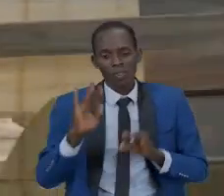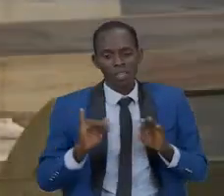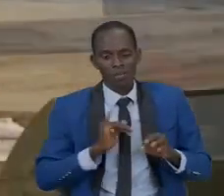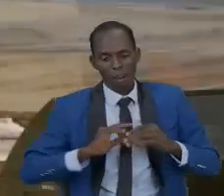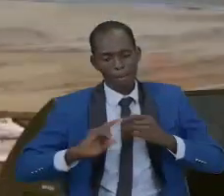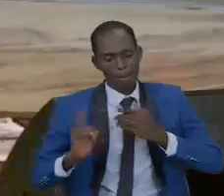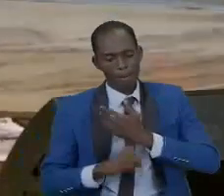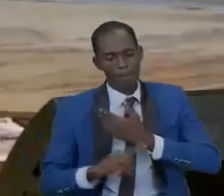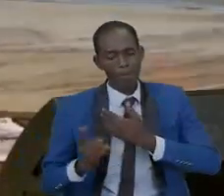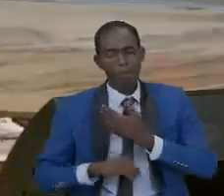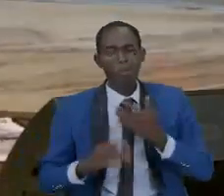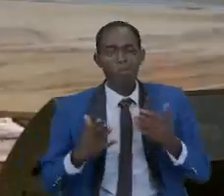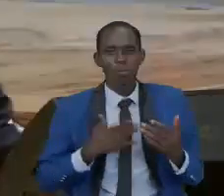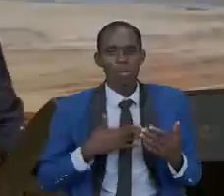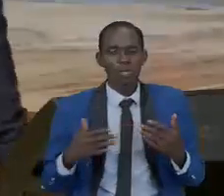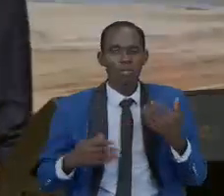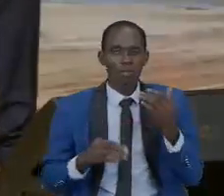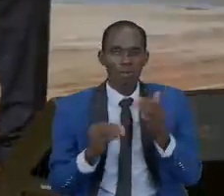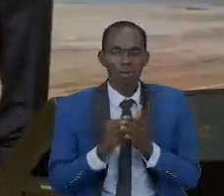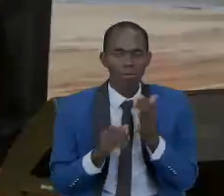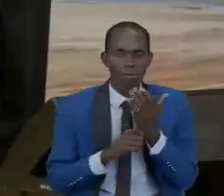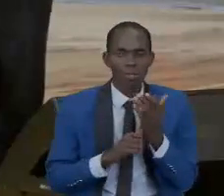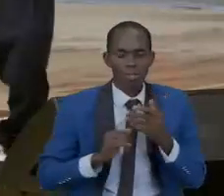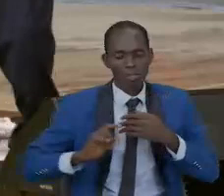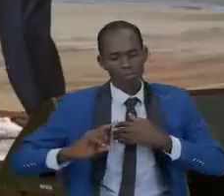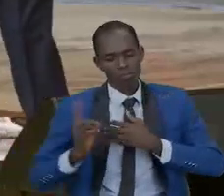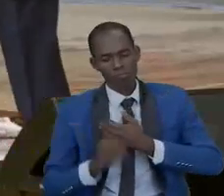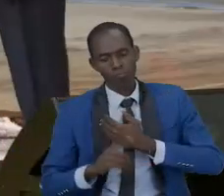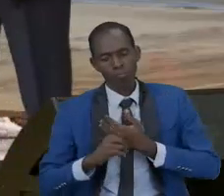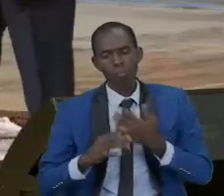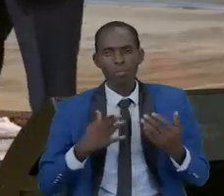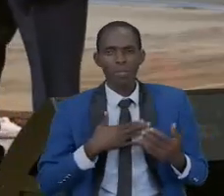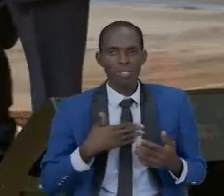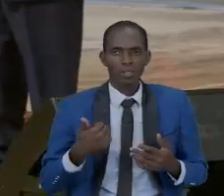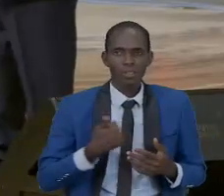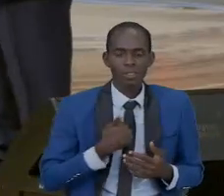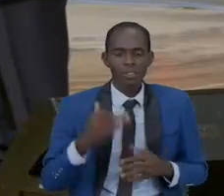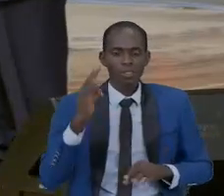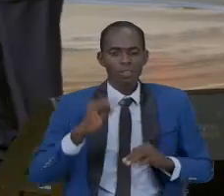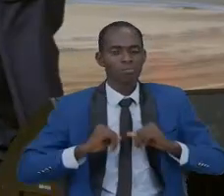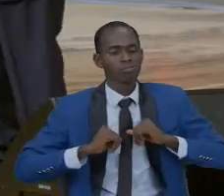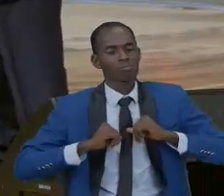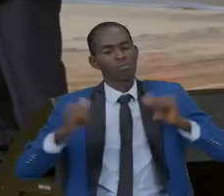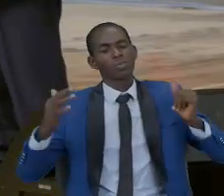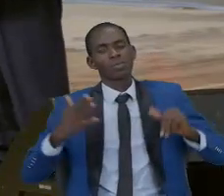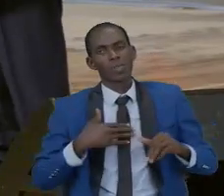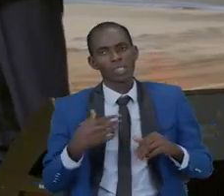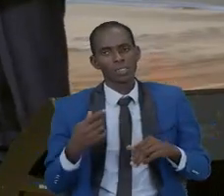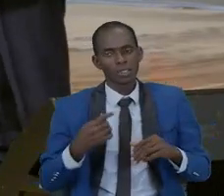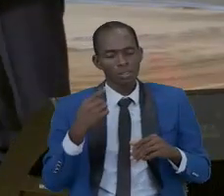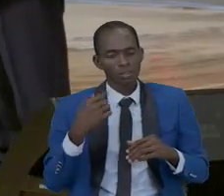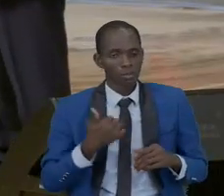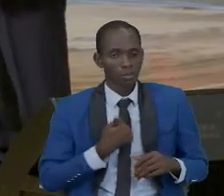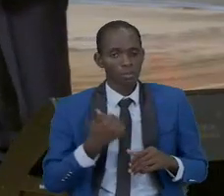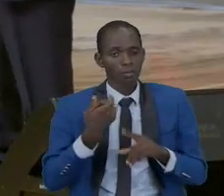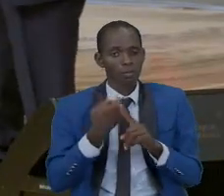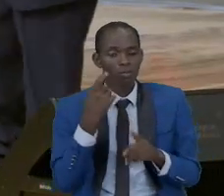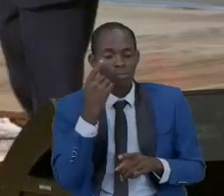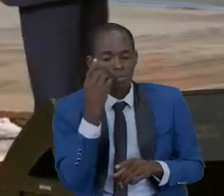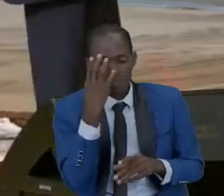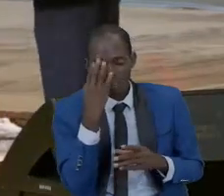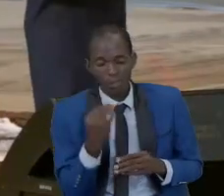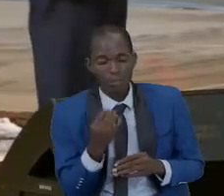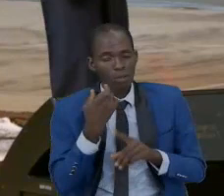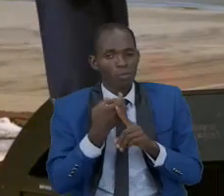punish My Flesh if I punish myself if I deny myself for sleep if I deny myself for